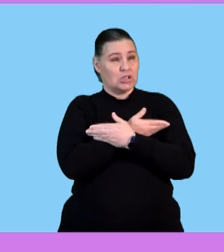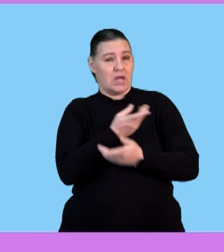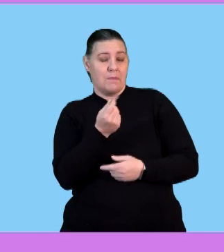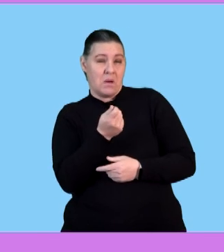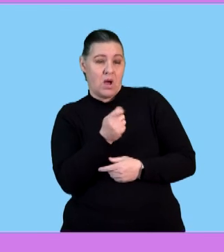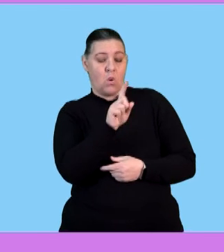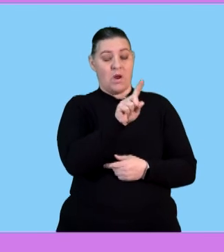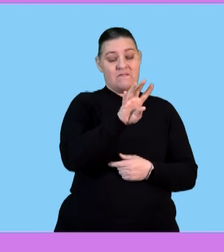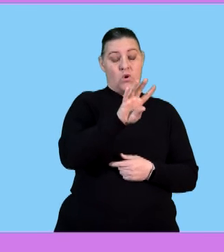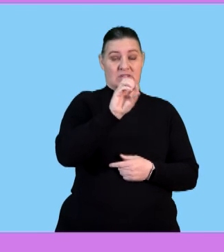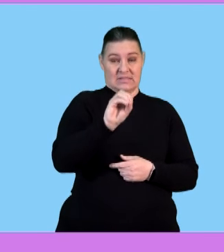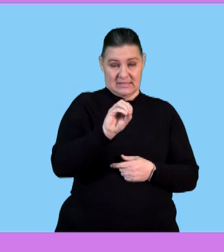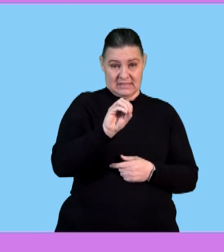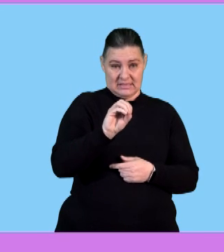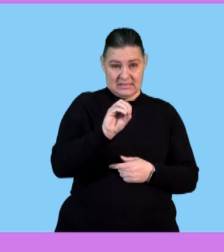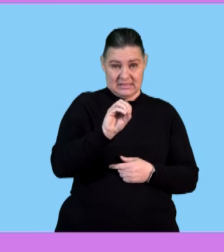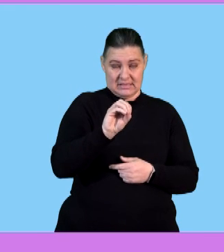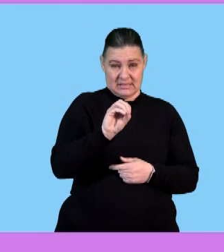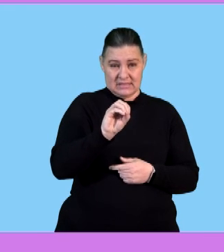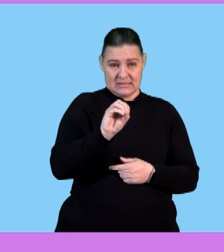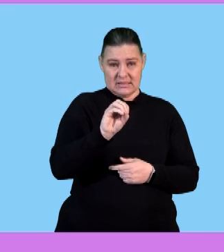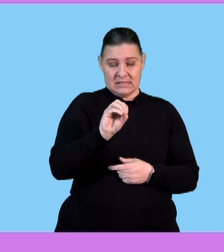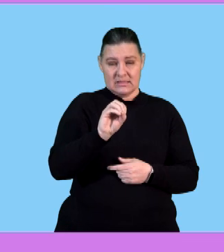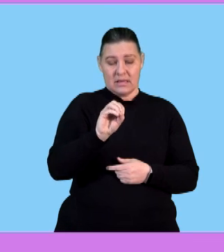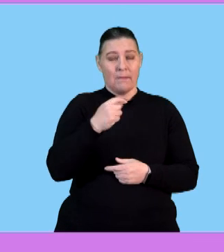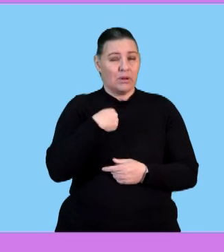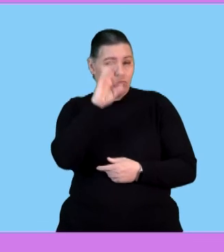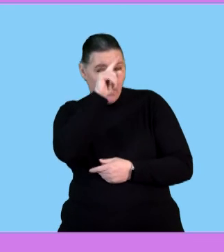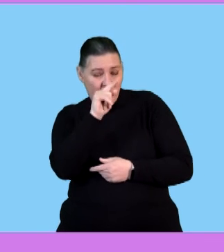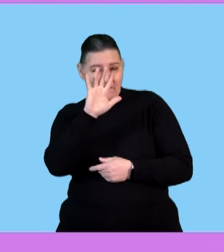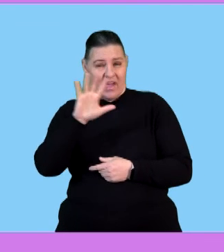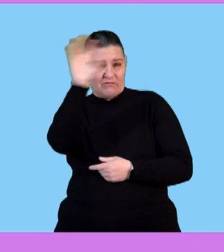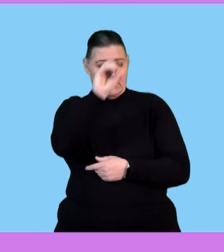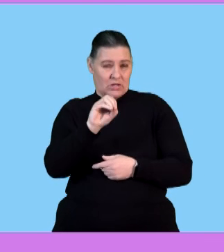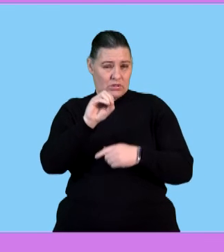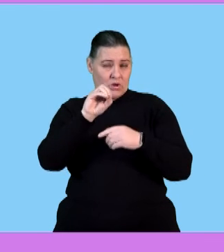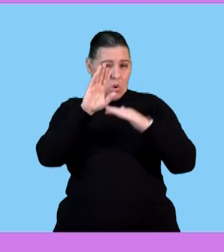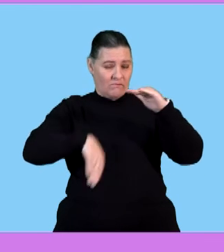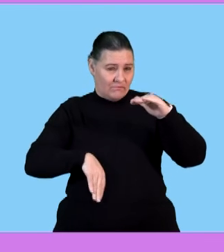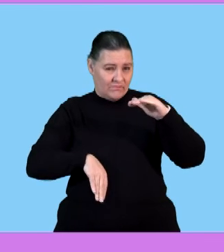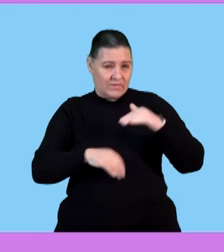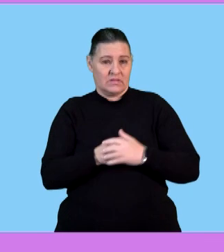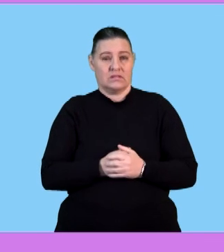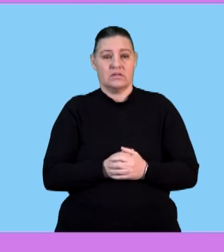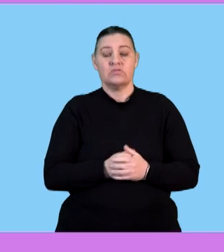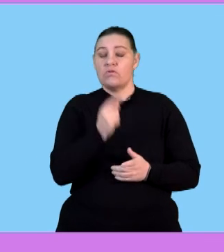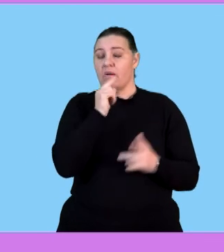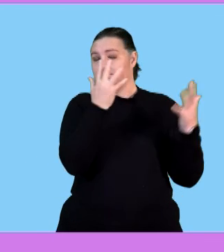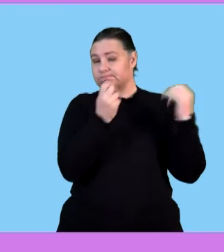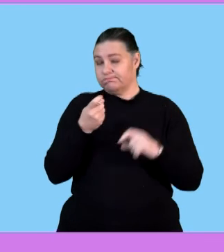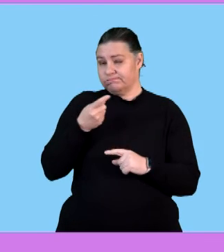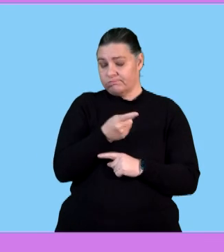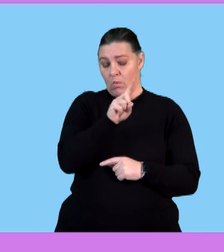costs 140 Rand, but we're getting 5% off. So we've got to work out 5% of 140